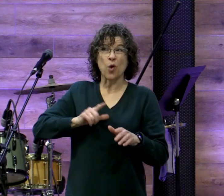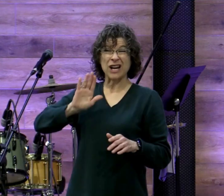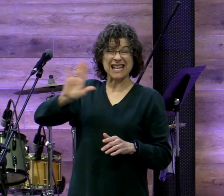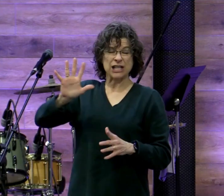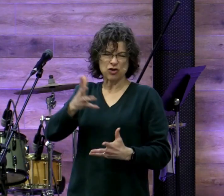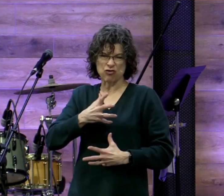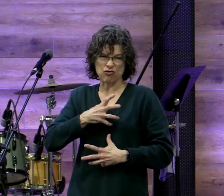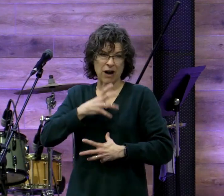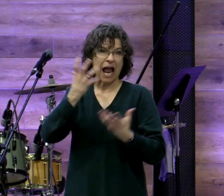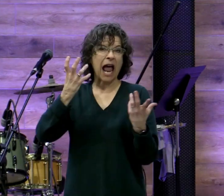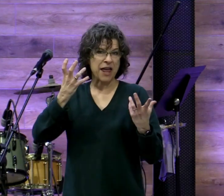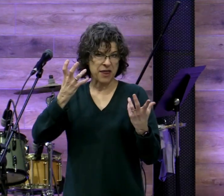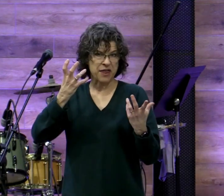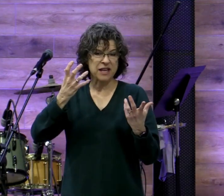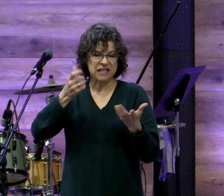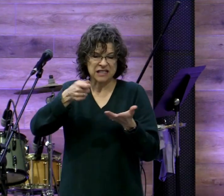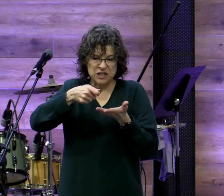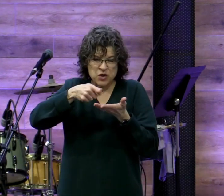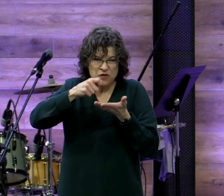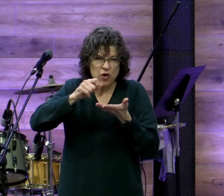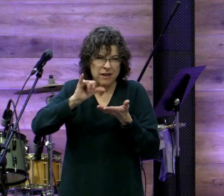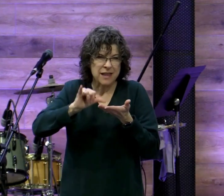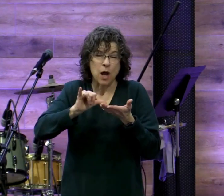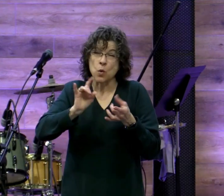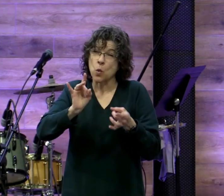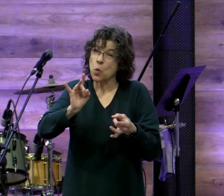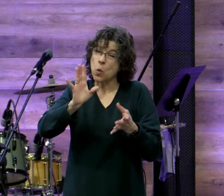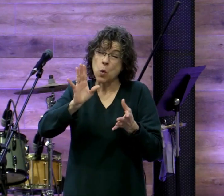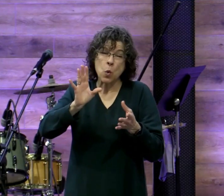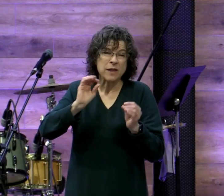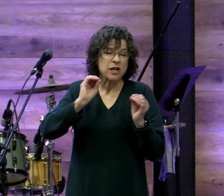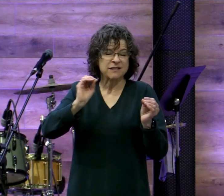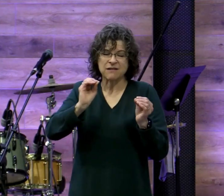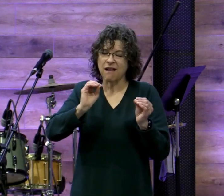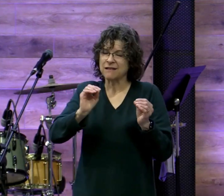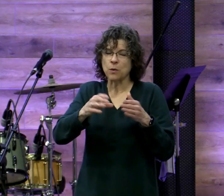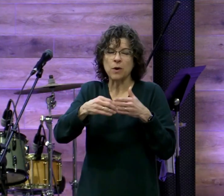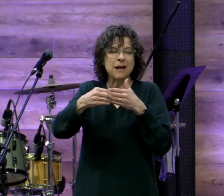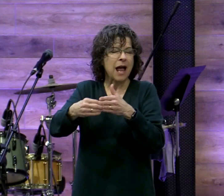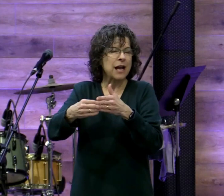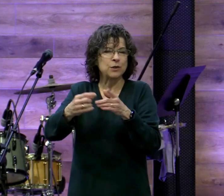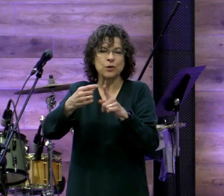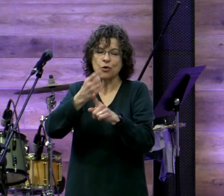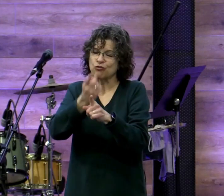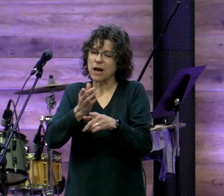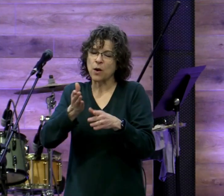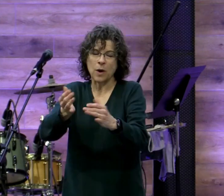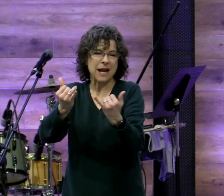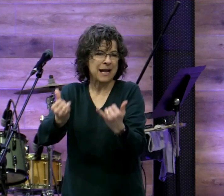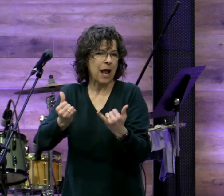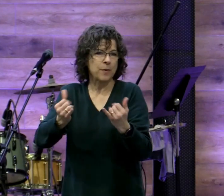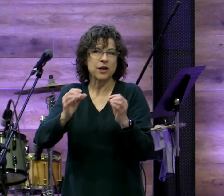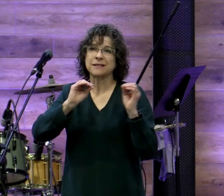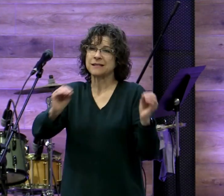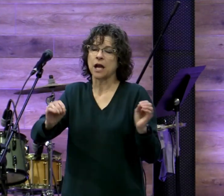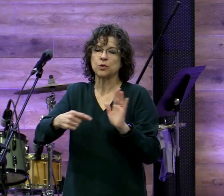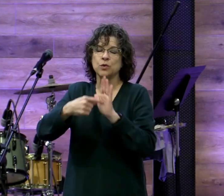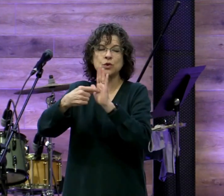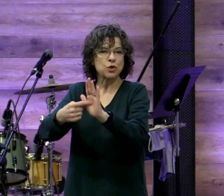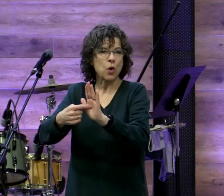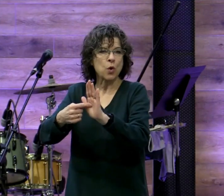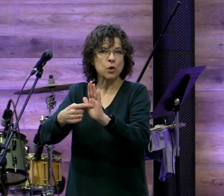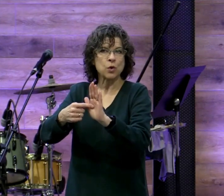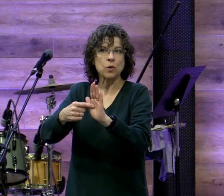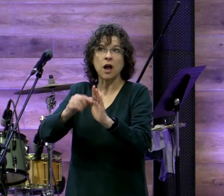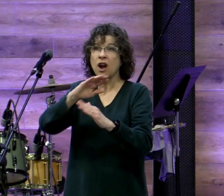dregs the bowl, the cup of staggering. There is none to guide her among all the sons she has borne. There is none to take her by the hand among all the